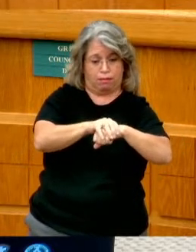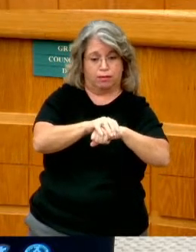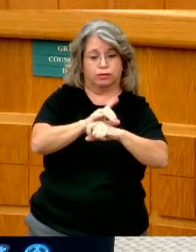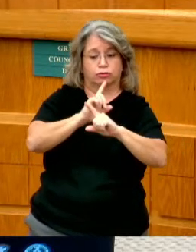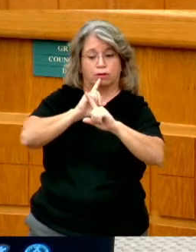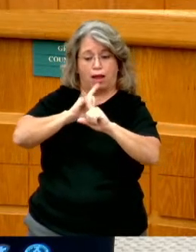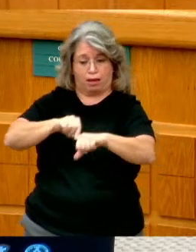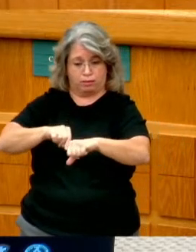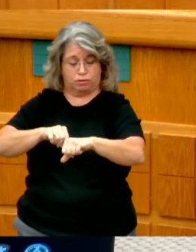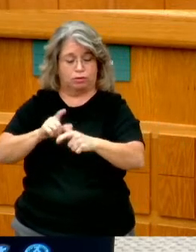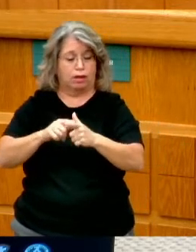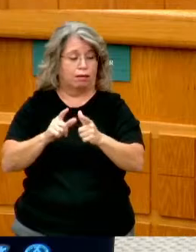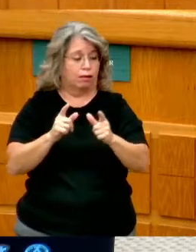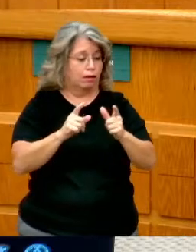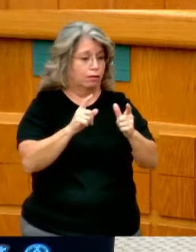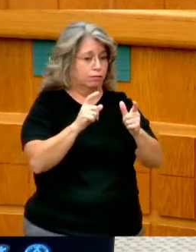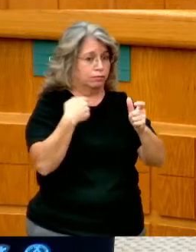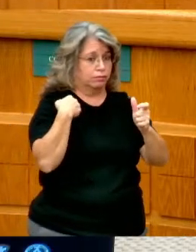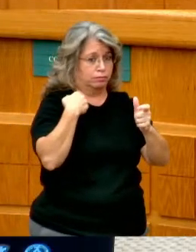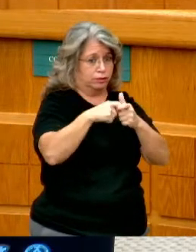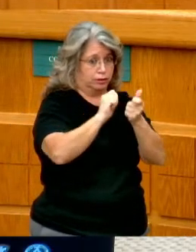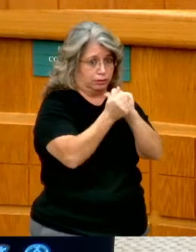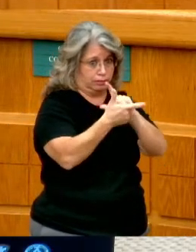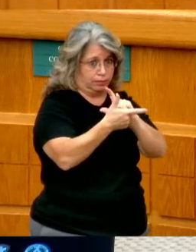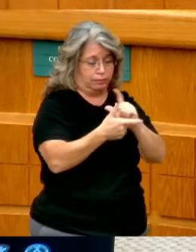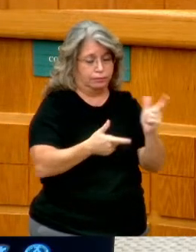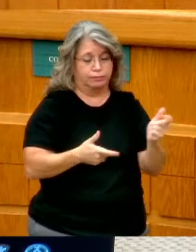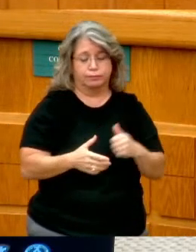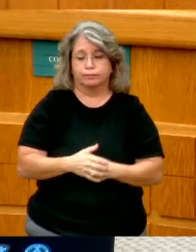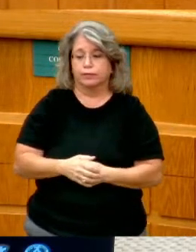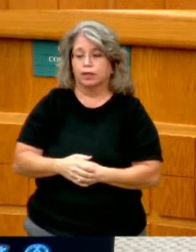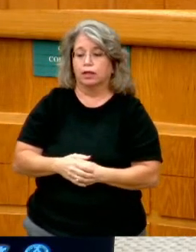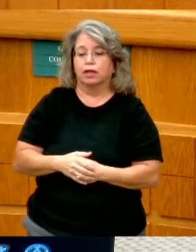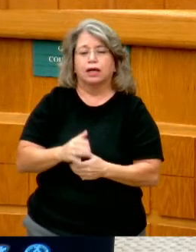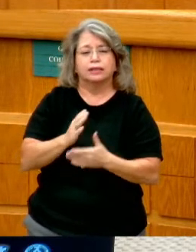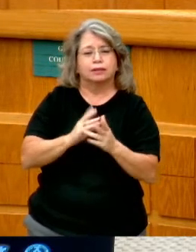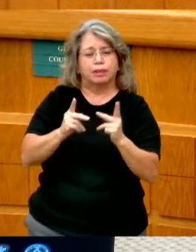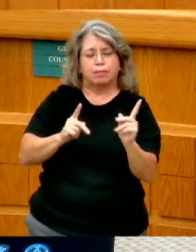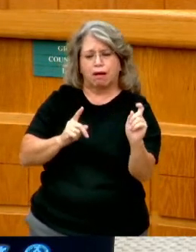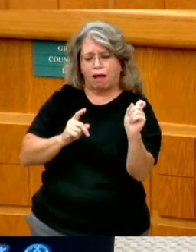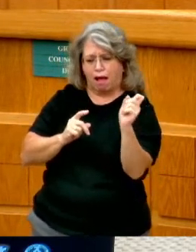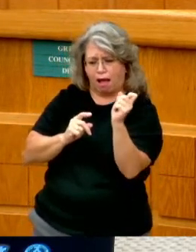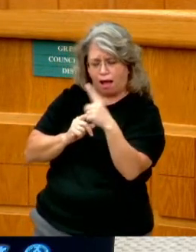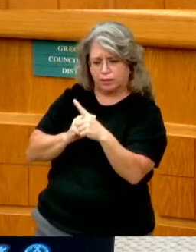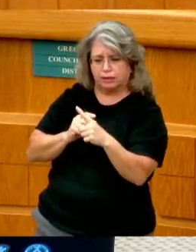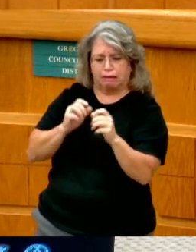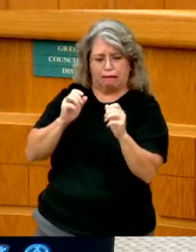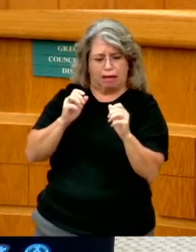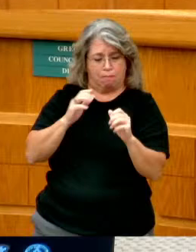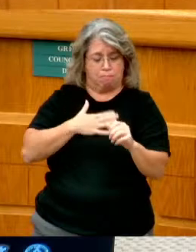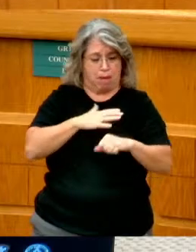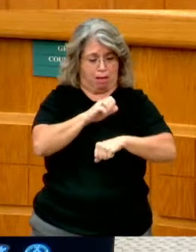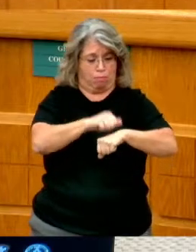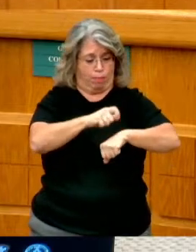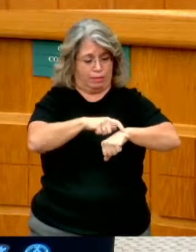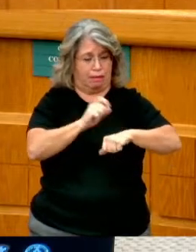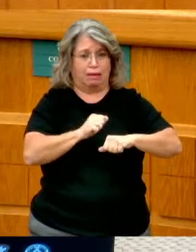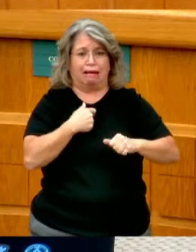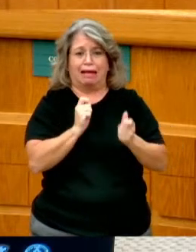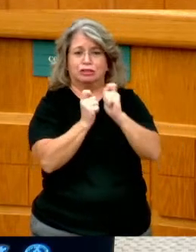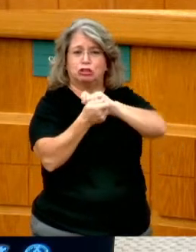it in Spanish. So here are the questions we've been receiving. Can I change my appointment time? The answer is